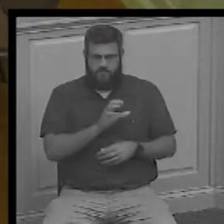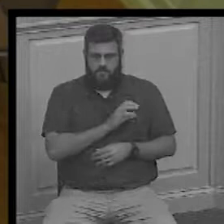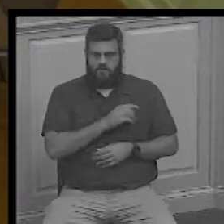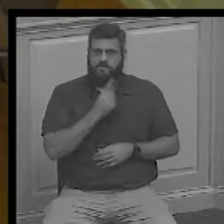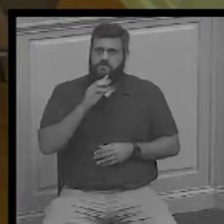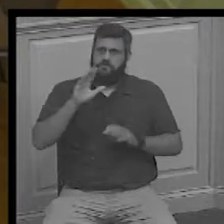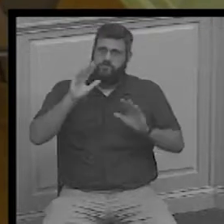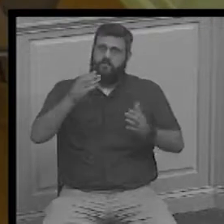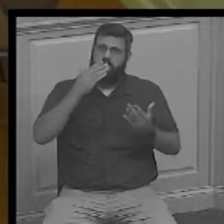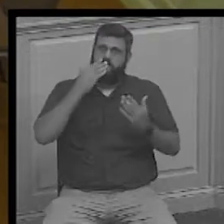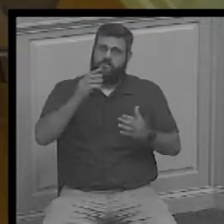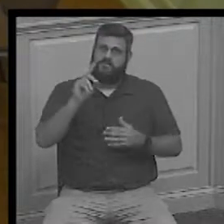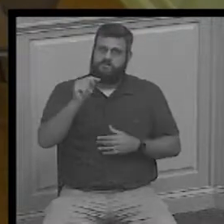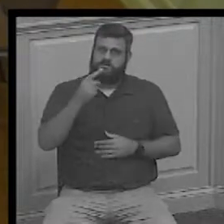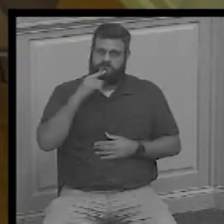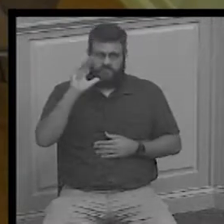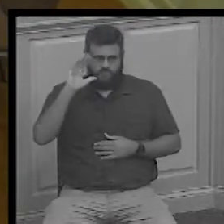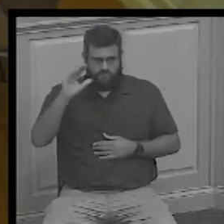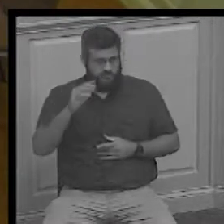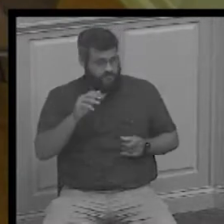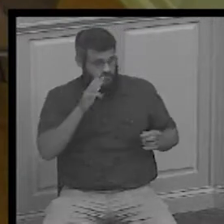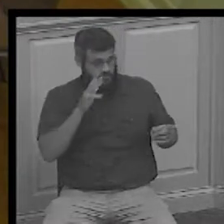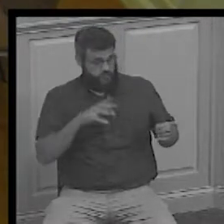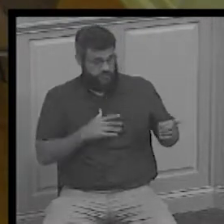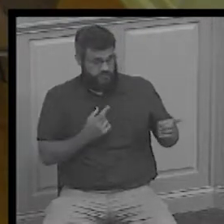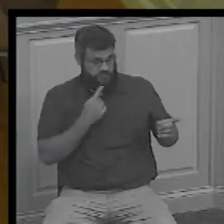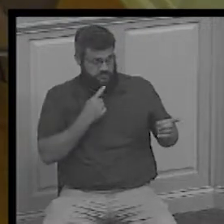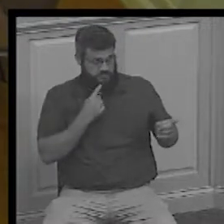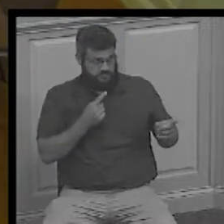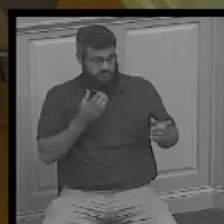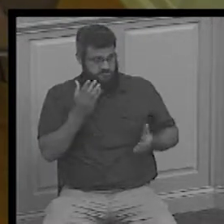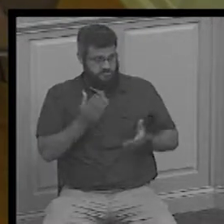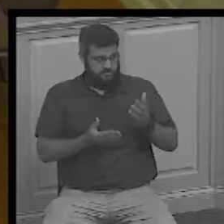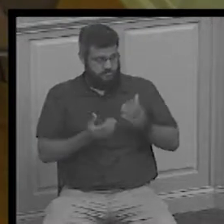you. There probably should be some